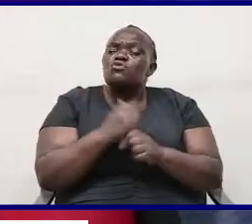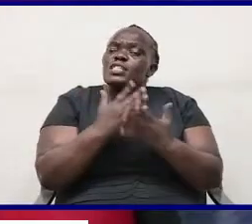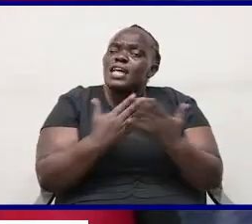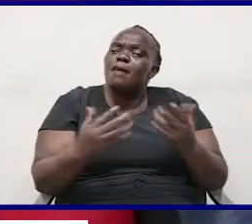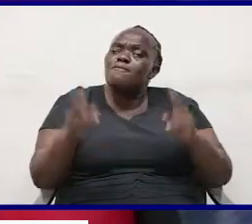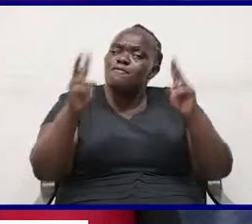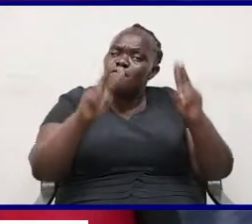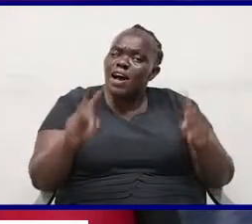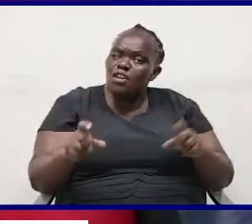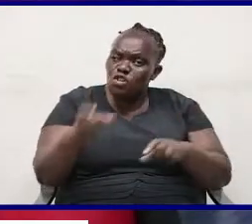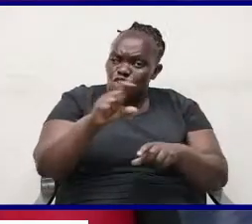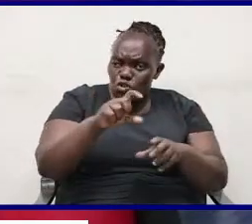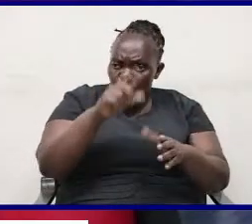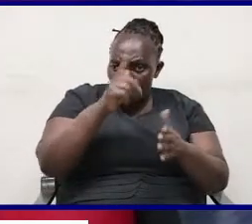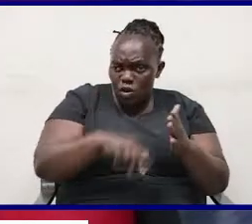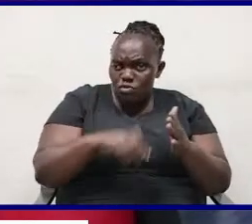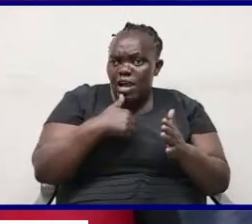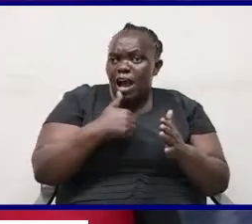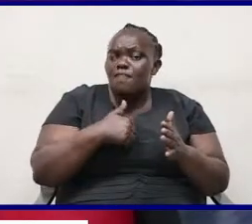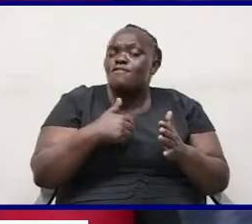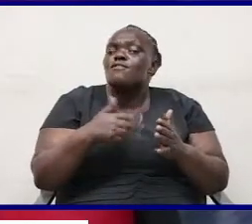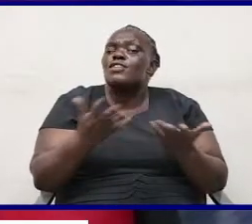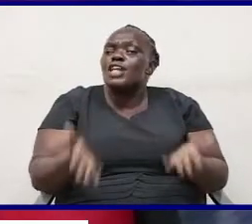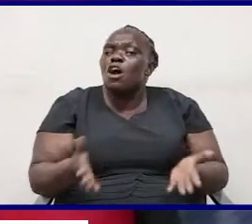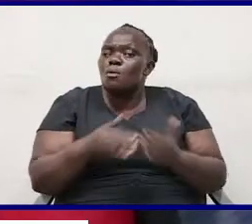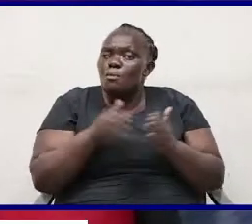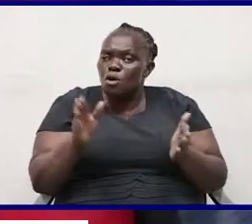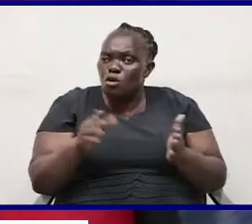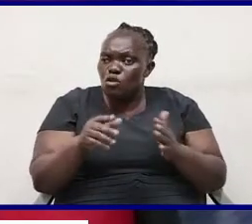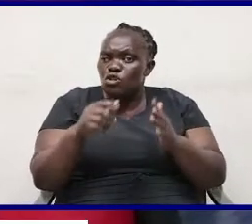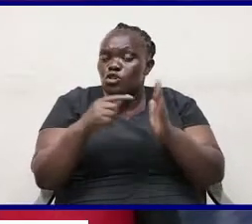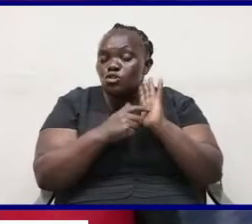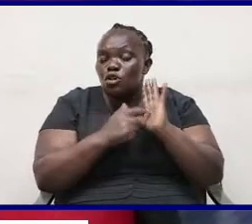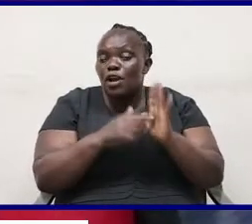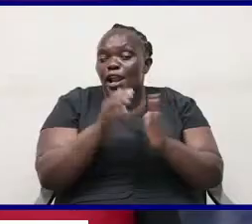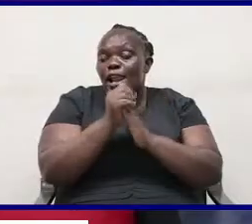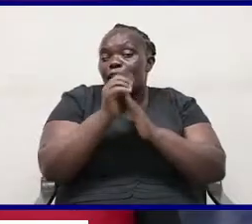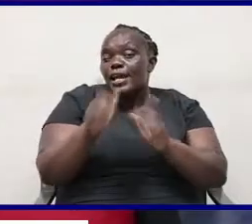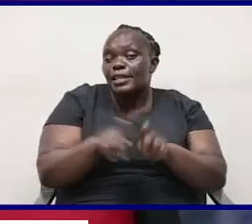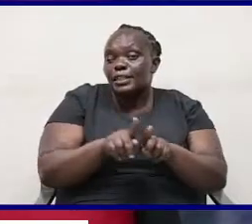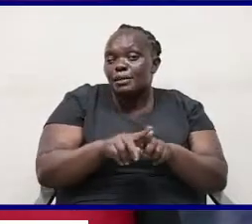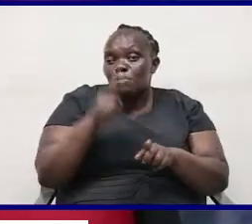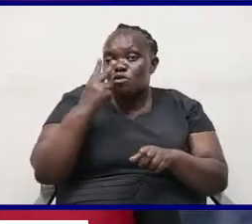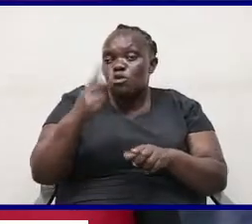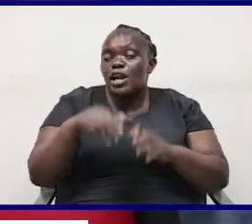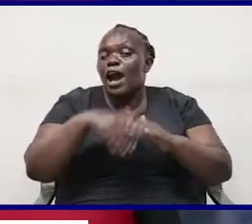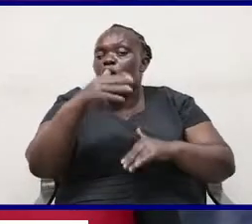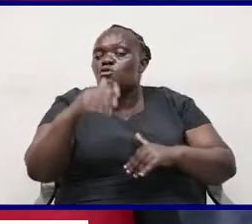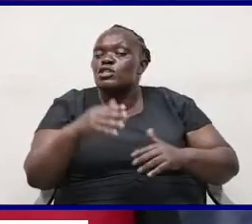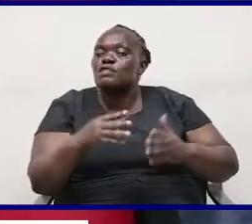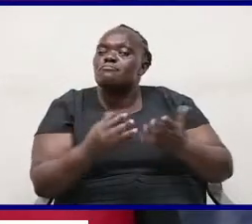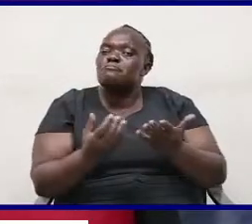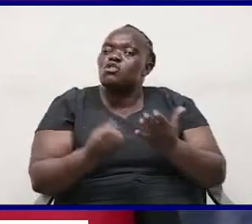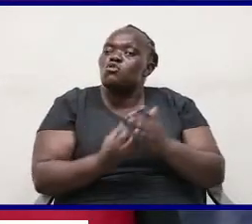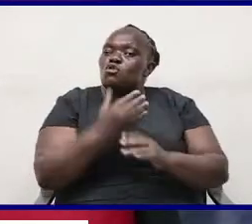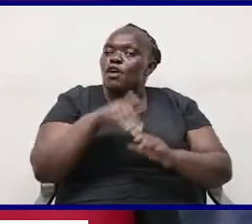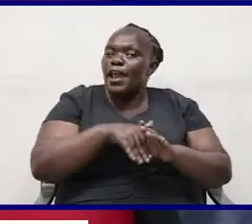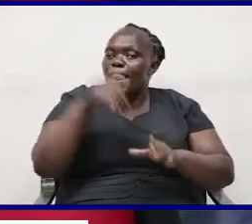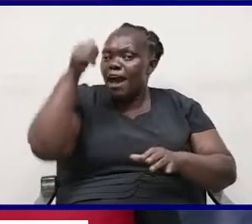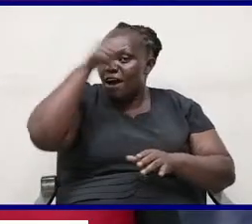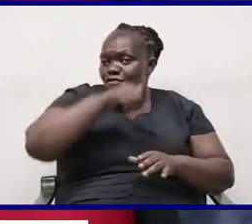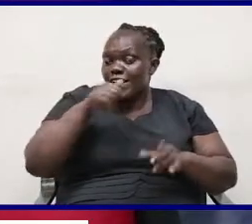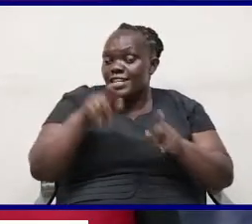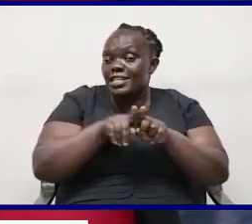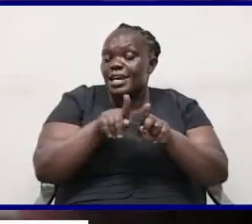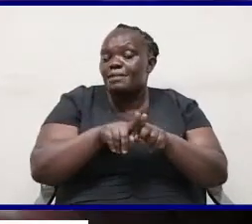value addition in what we have, because we are now more exposed. Yeah. Our leaders are really looking outwards towards growing Africa. You've seen the